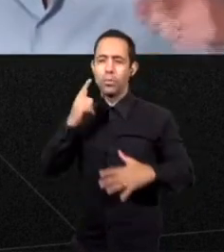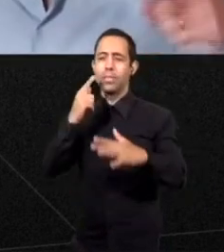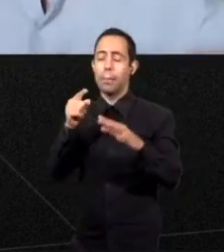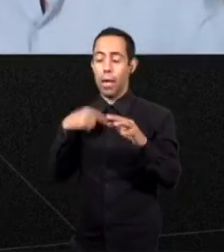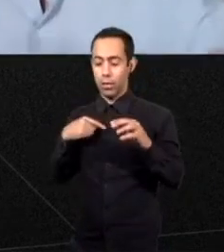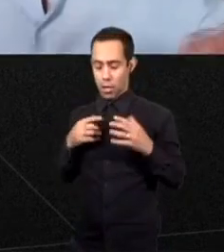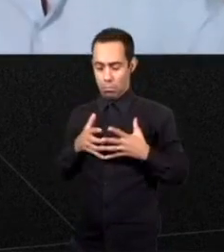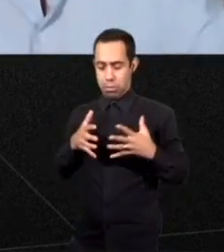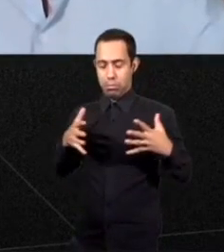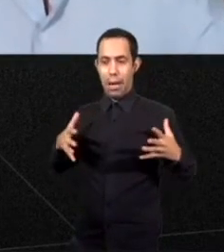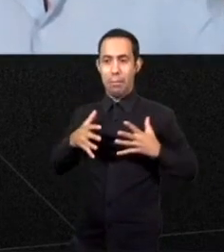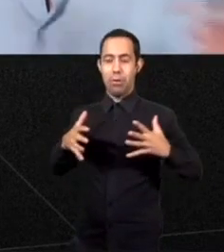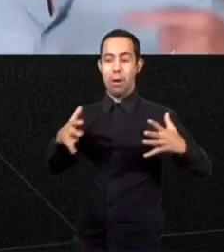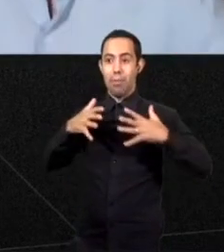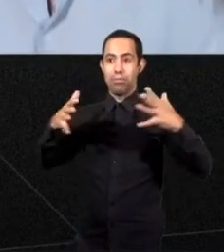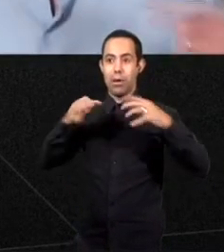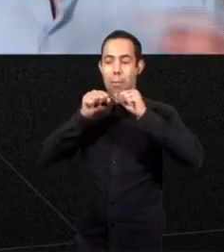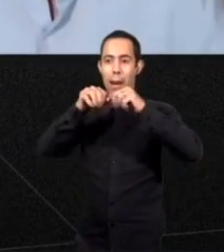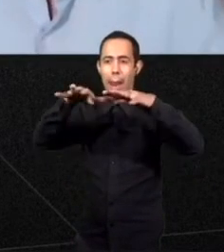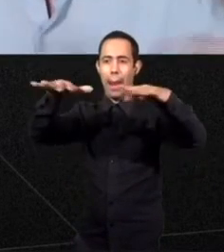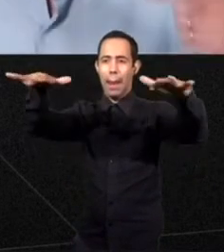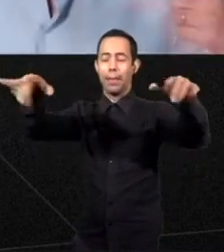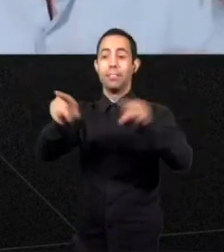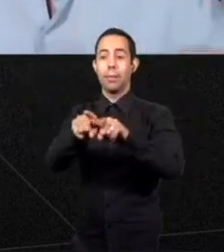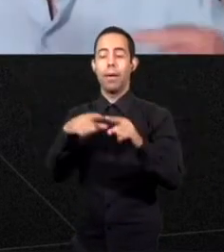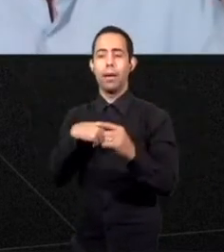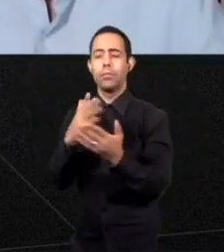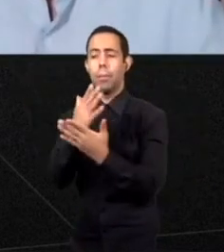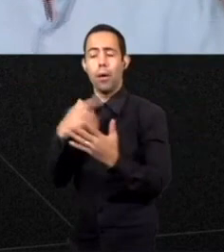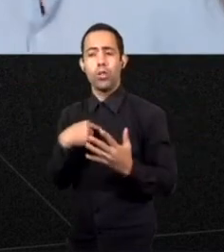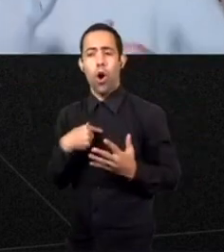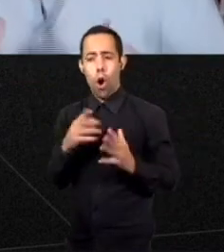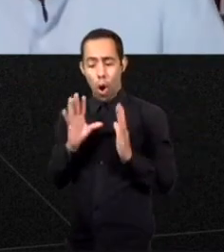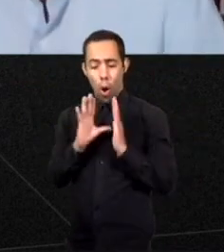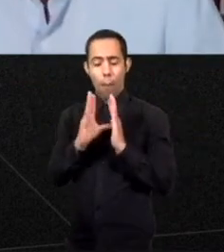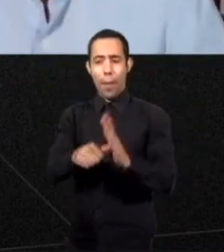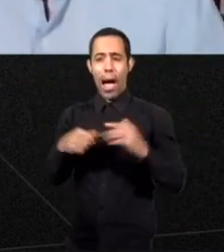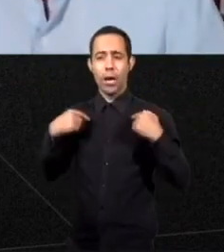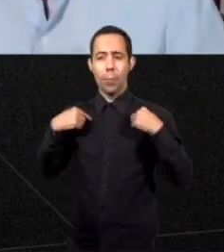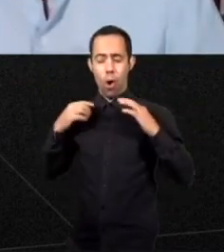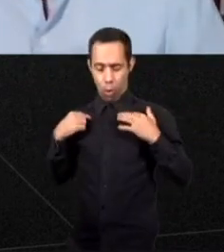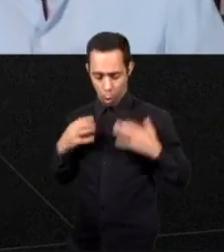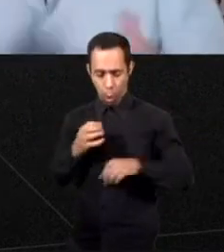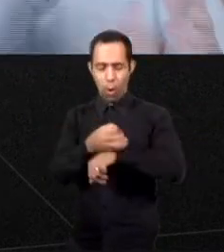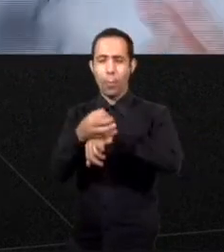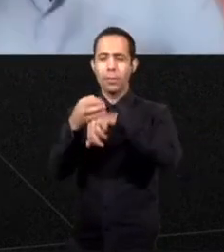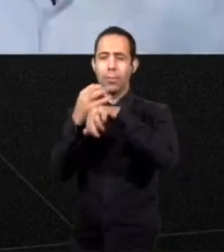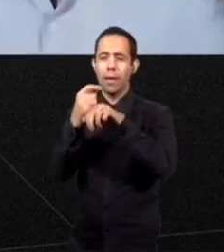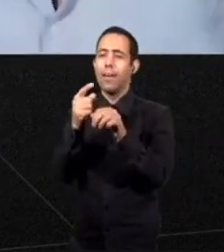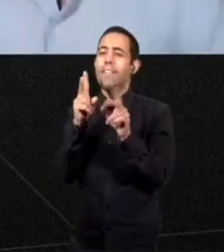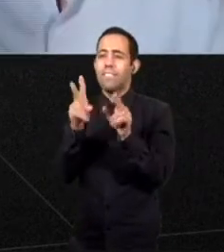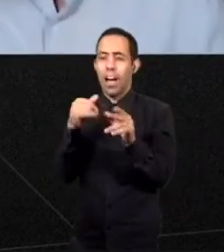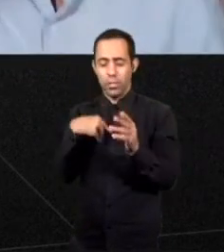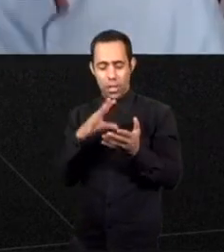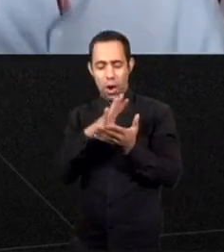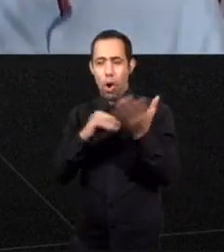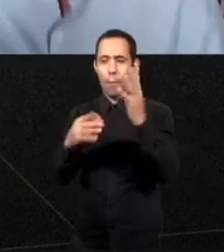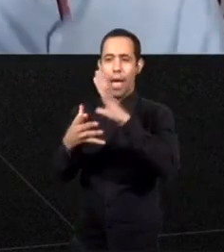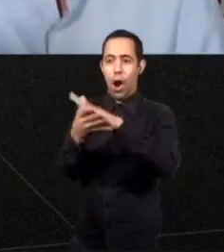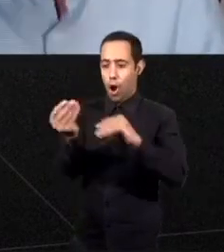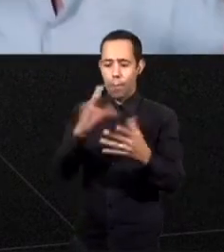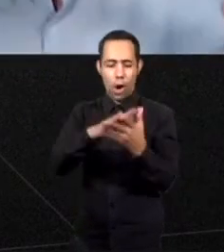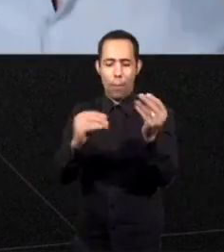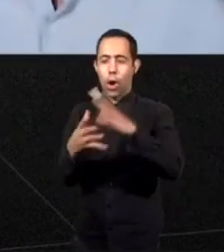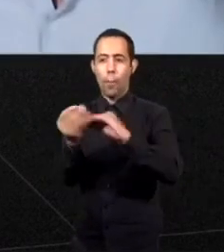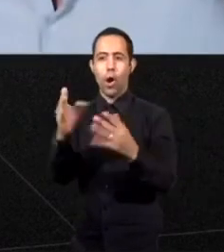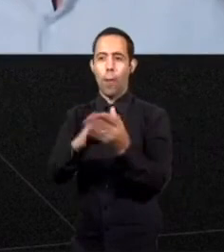the cells in the body start producing more copies of me. And then you have more copies of this biological code